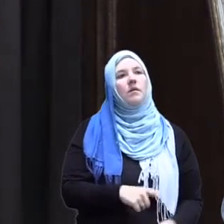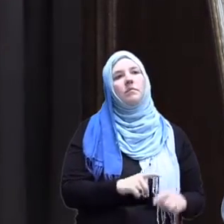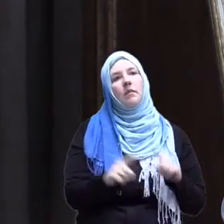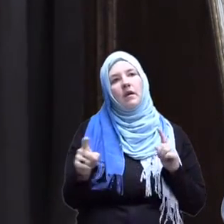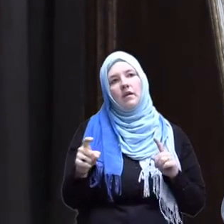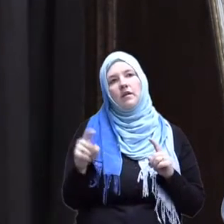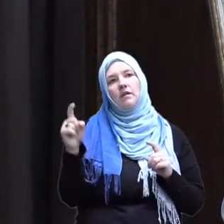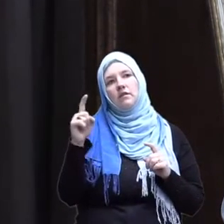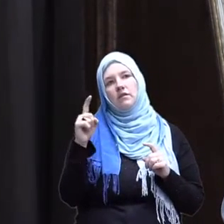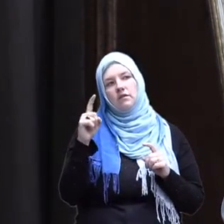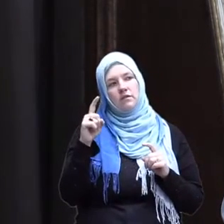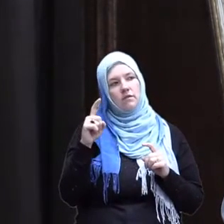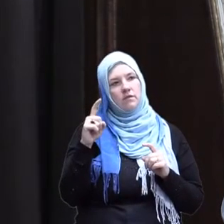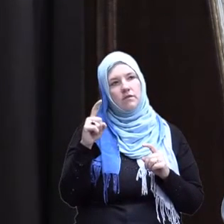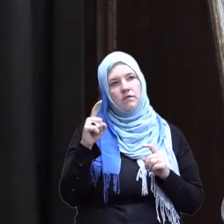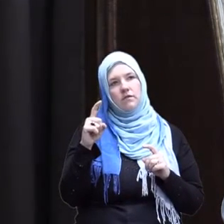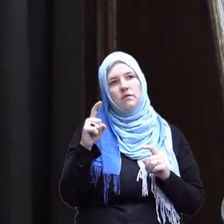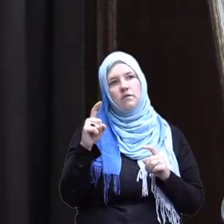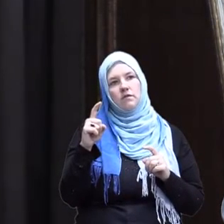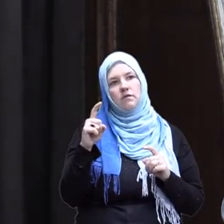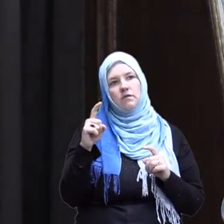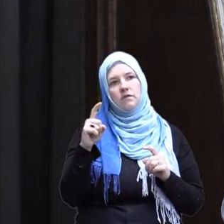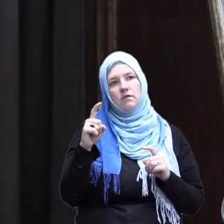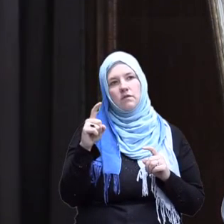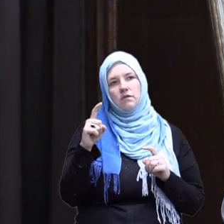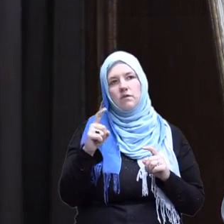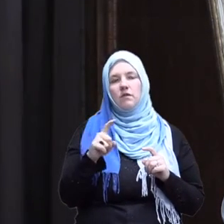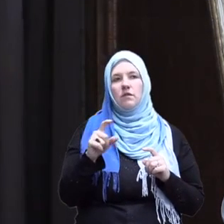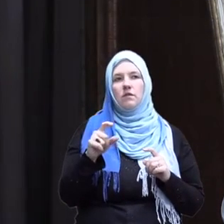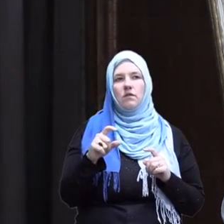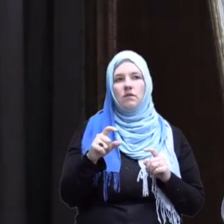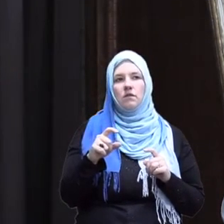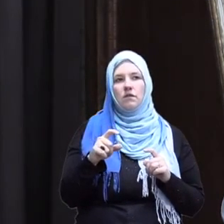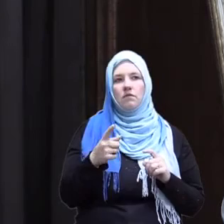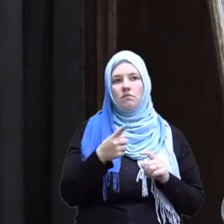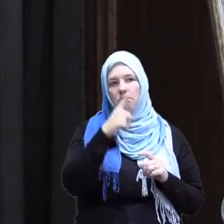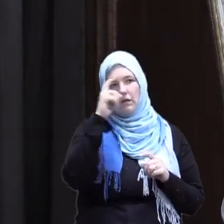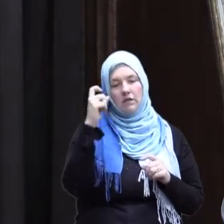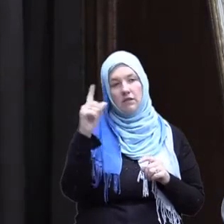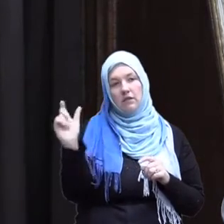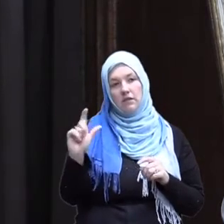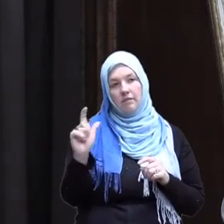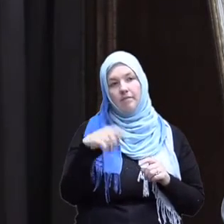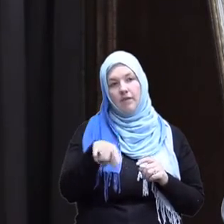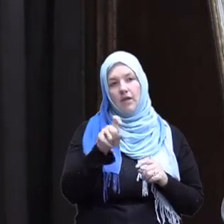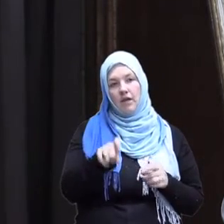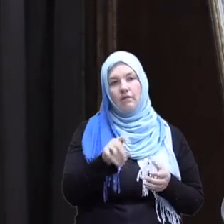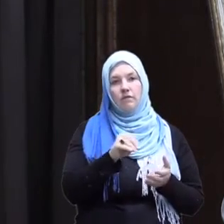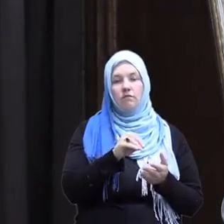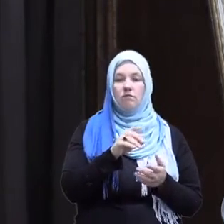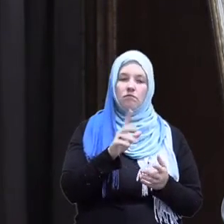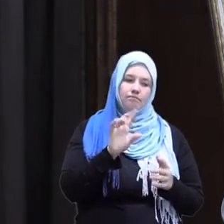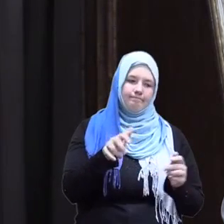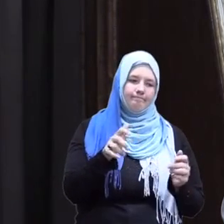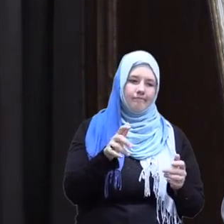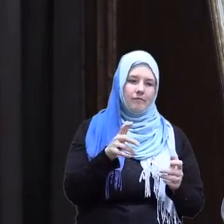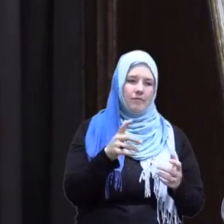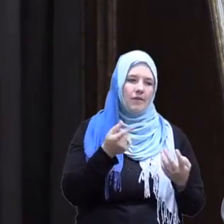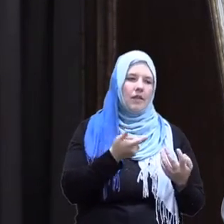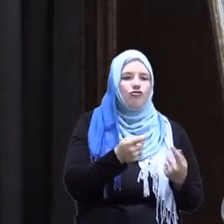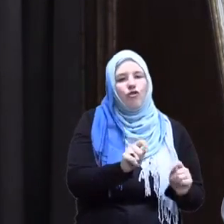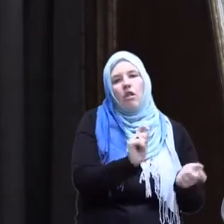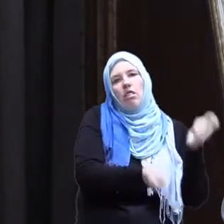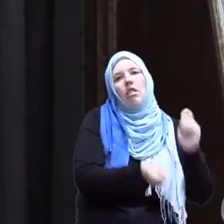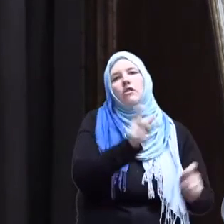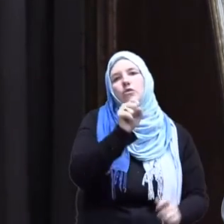to obscure the other second source for Islam, they go after the Sunnah of the Prophet